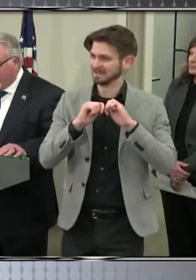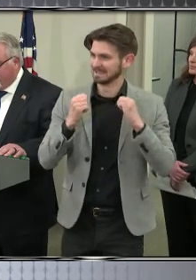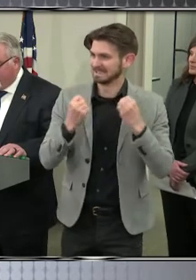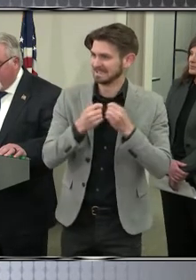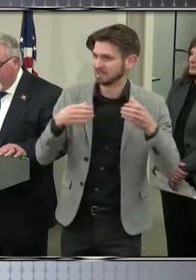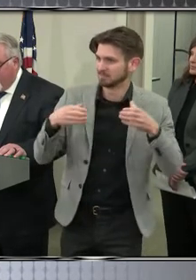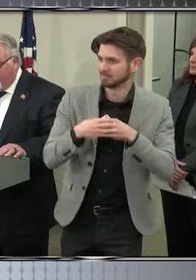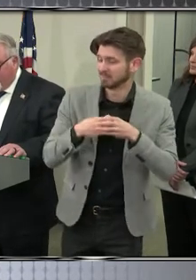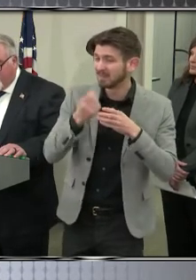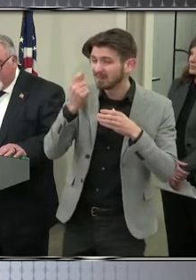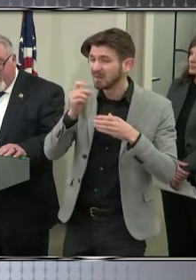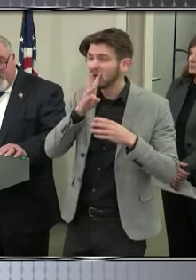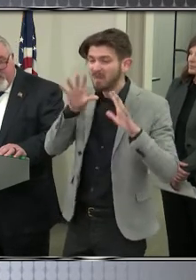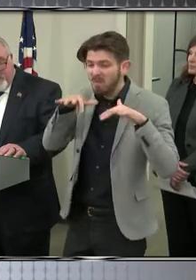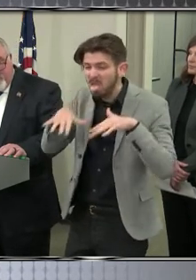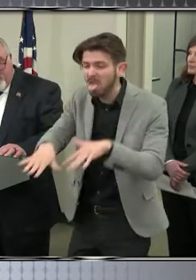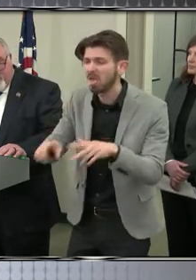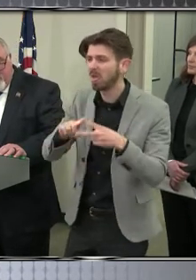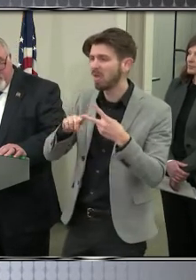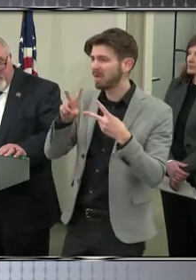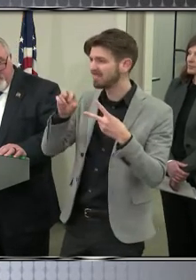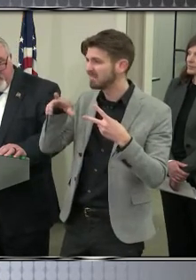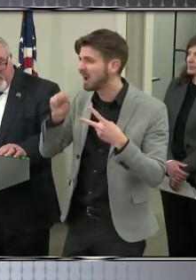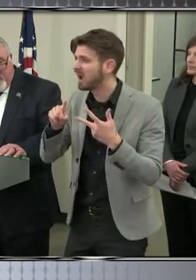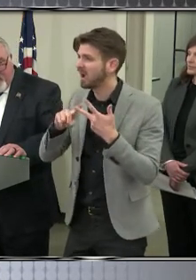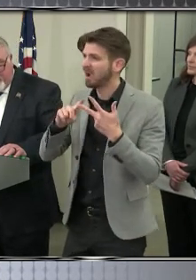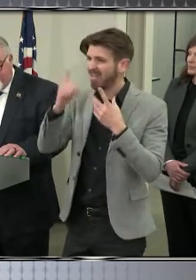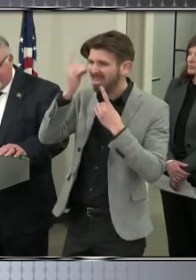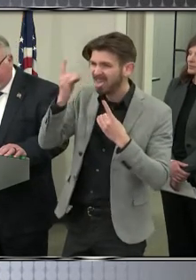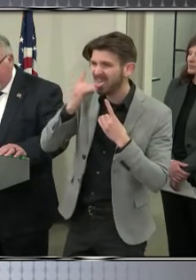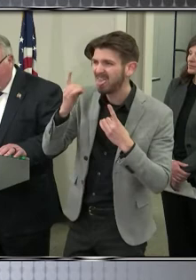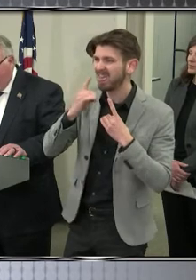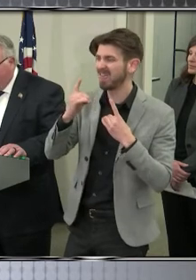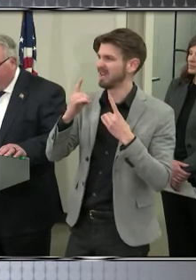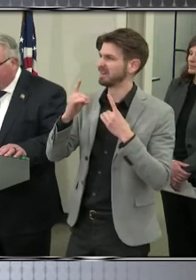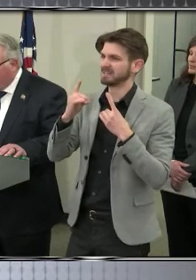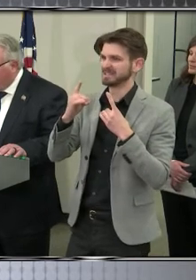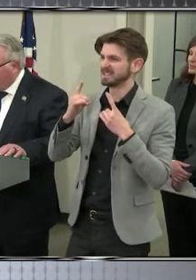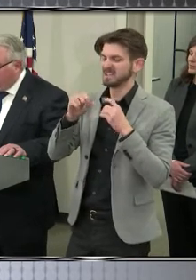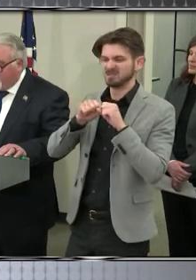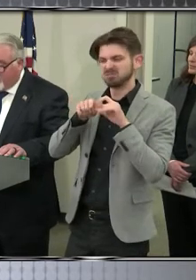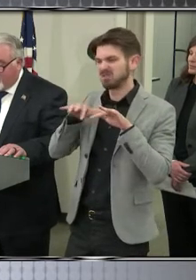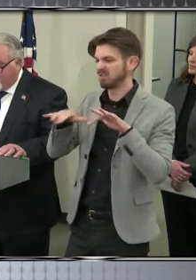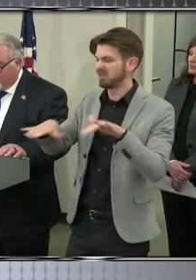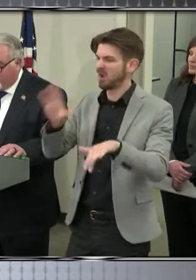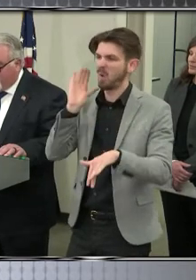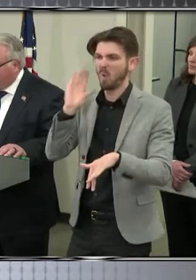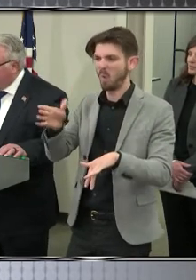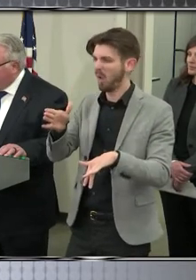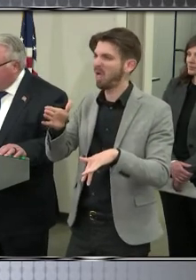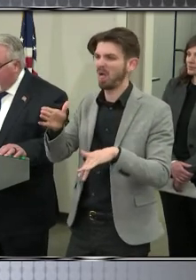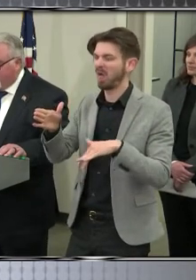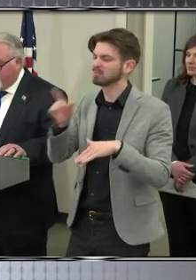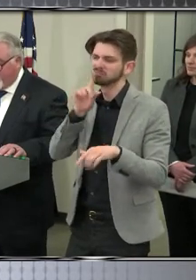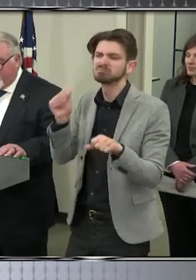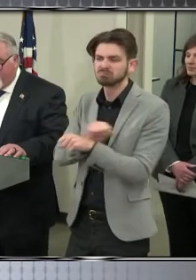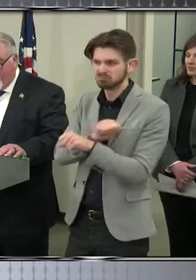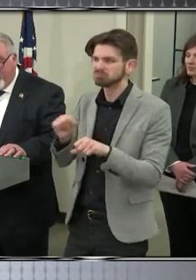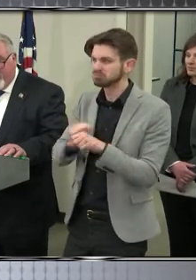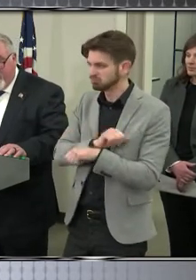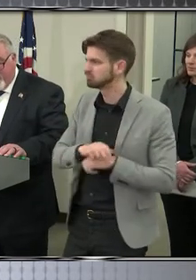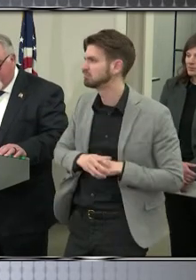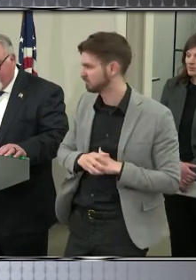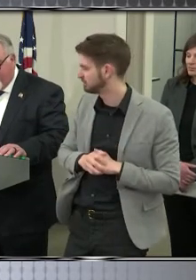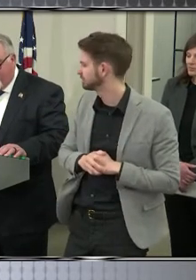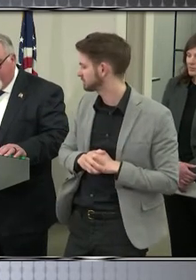or diseases, they don't respect political or jurisdictional lines. The Pikes Peak Regional Office of Emergency Management is actively